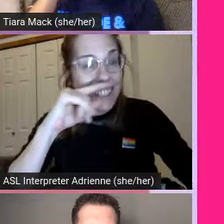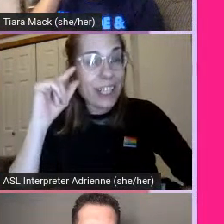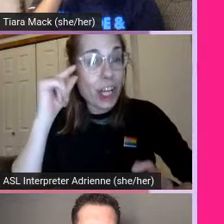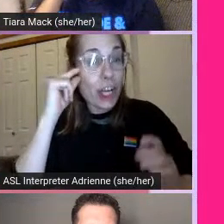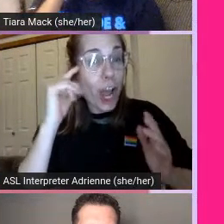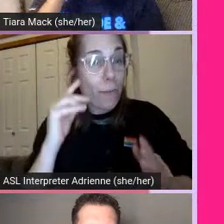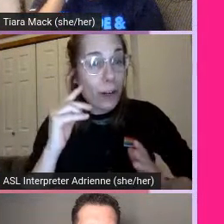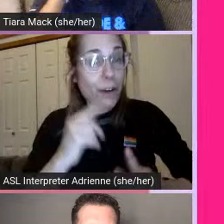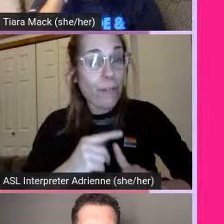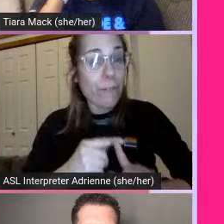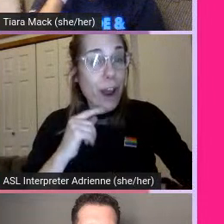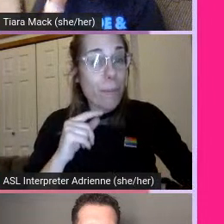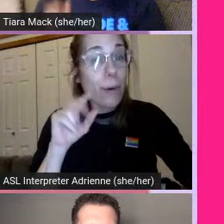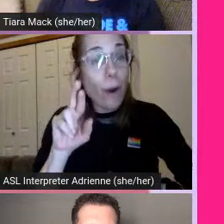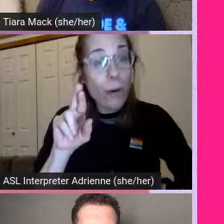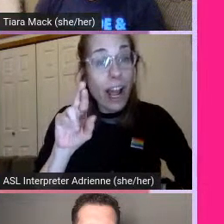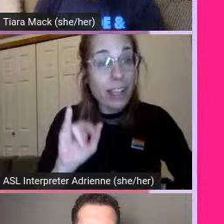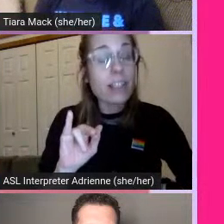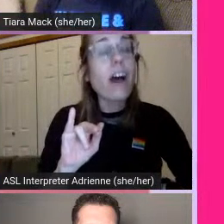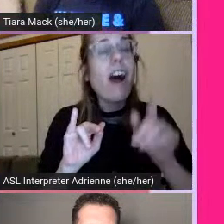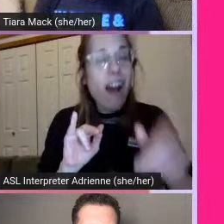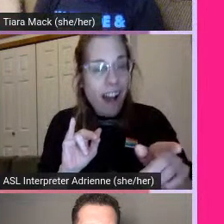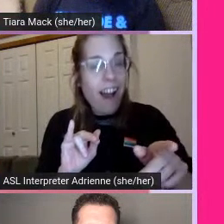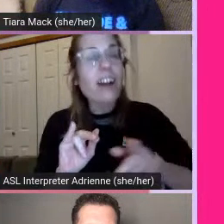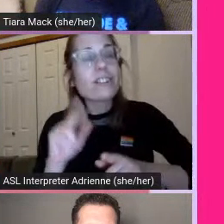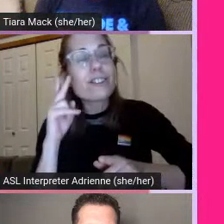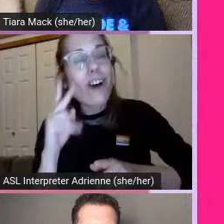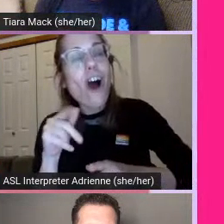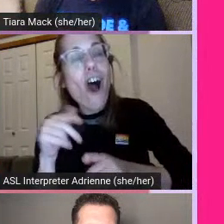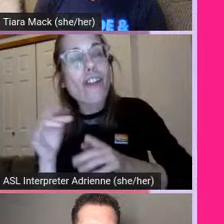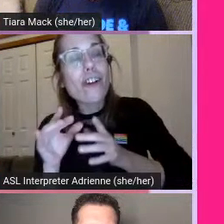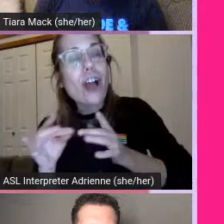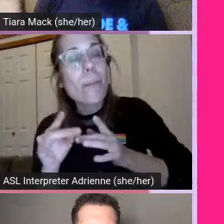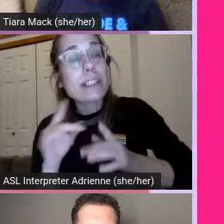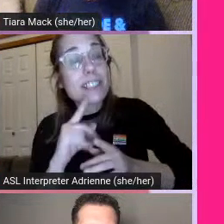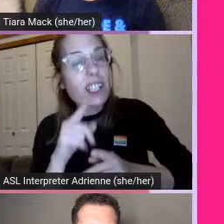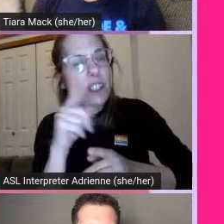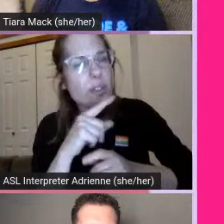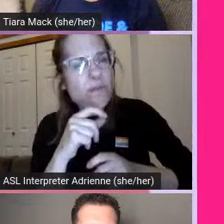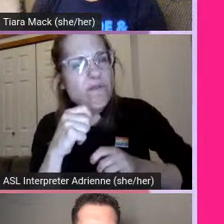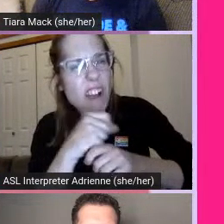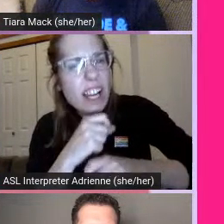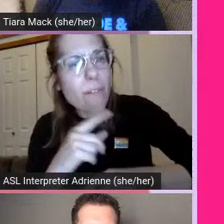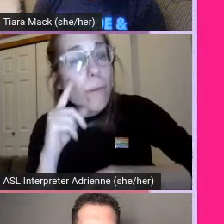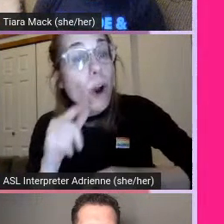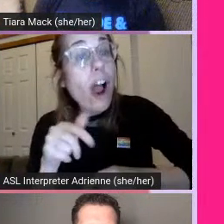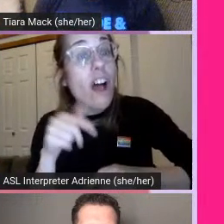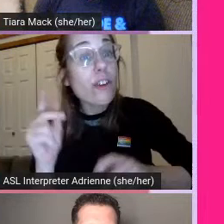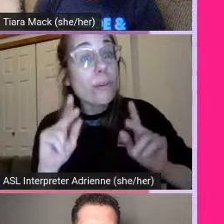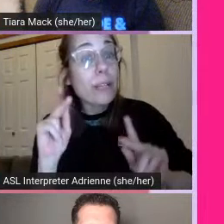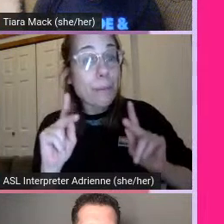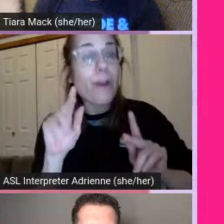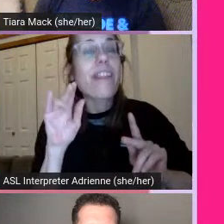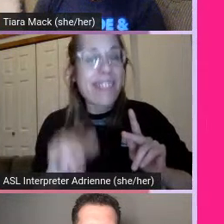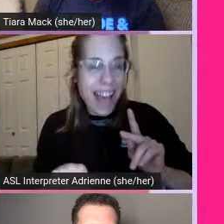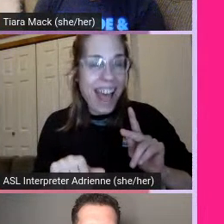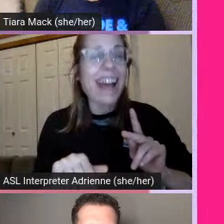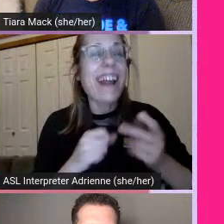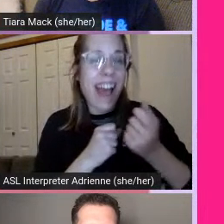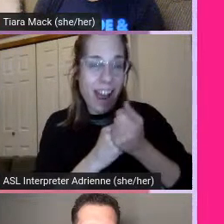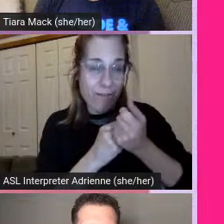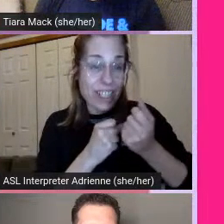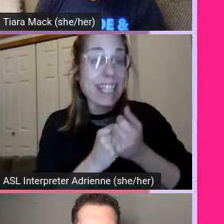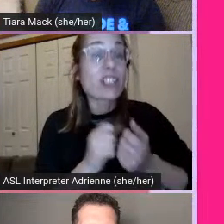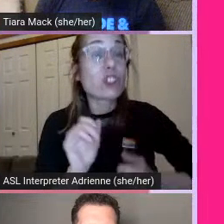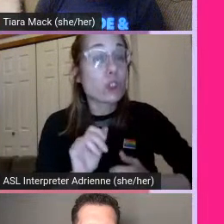fighting for others is another form of advocacy. What are the problems that are facing the queer community in Connecticut? We just heard this